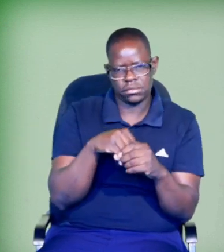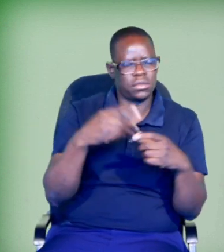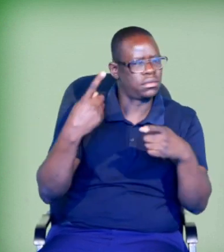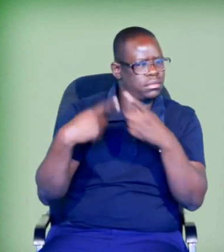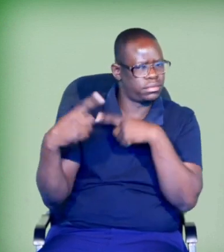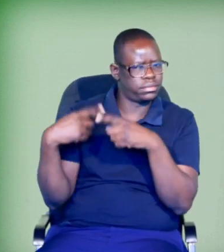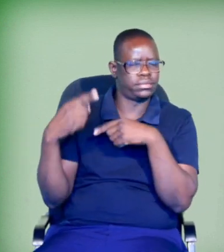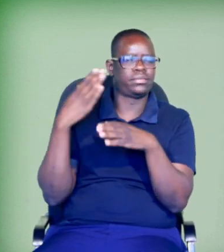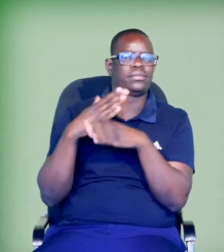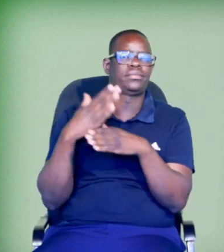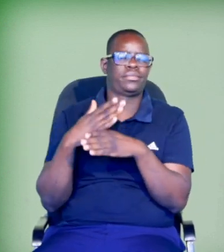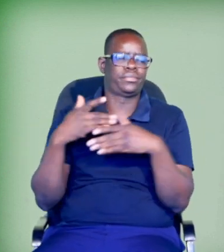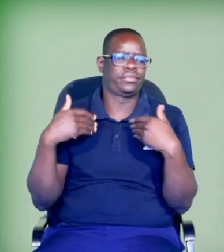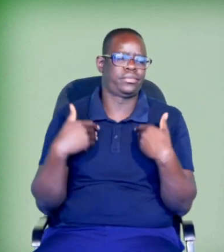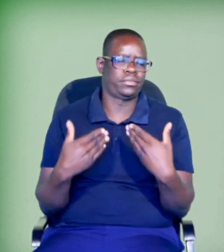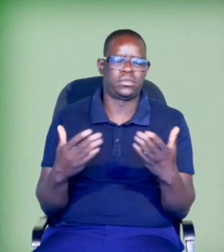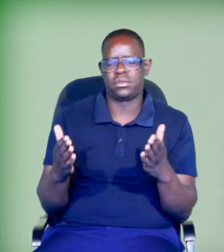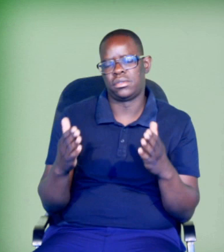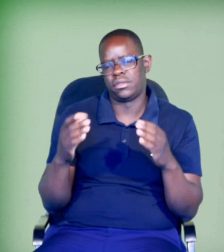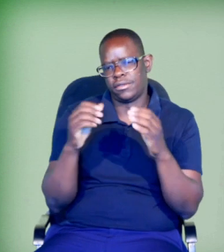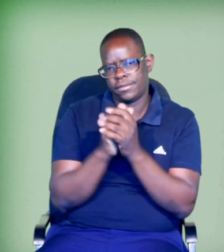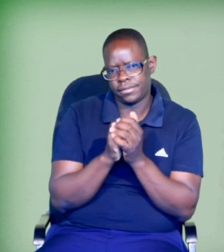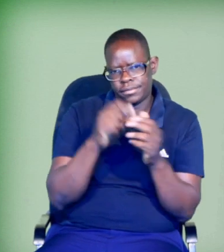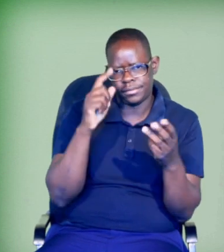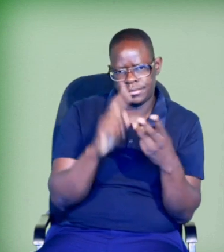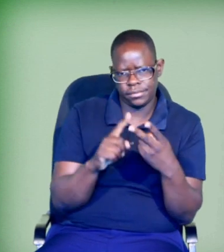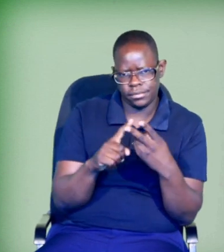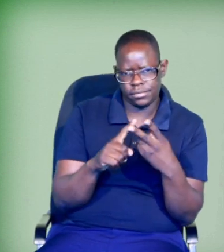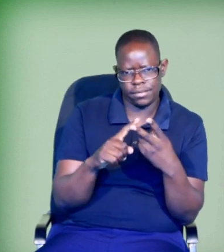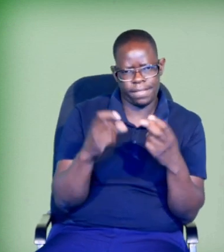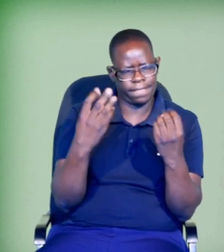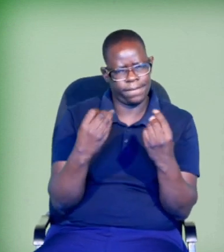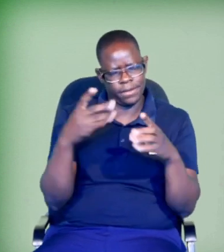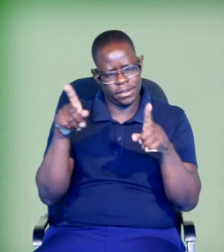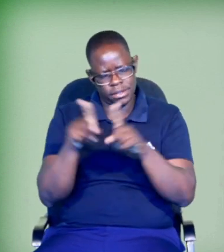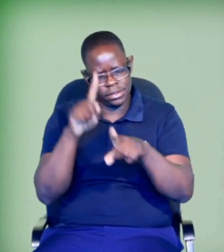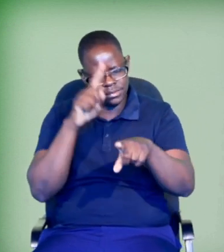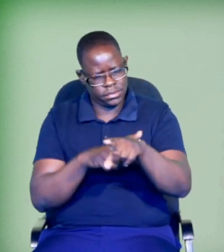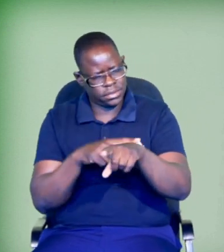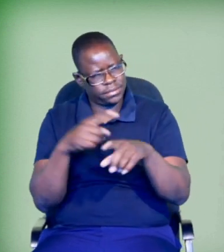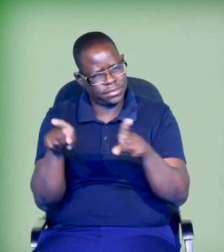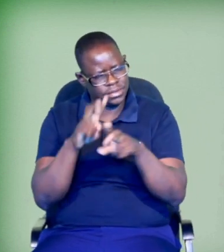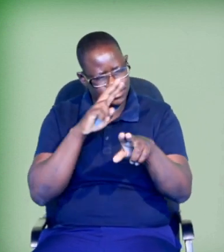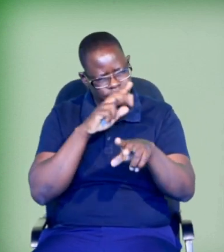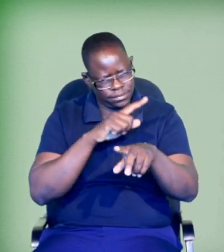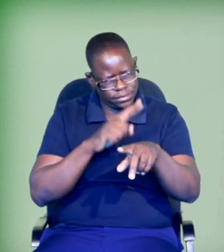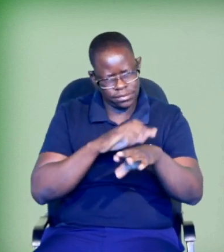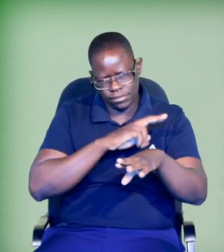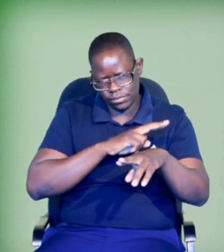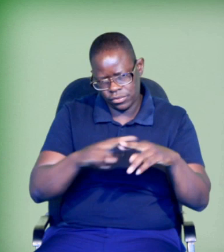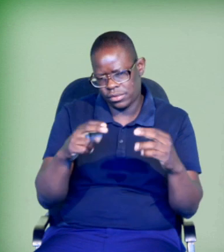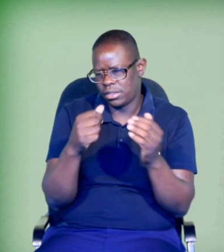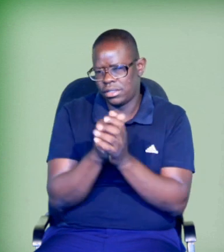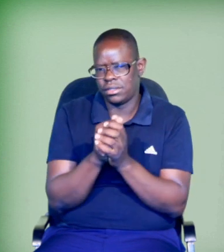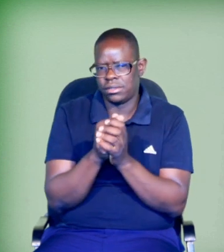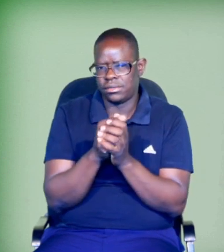repetitive work may lead to demotivation of workers. The production of many items of the same style may not be what the market